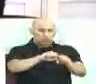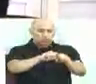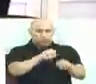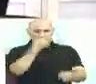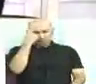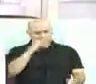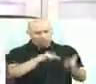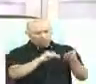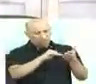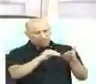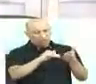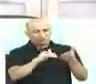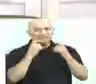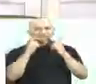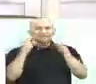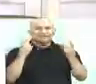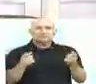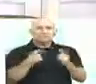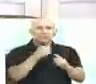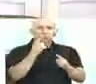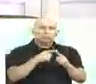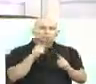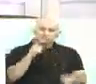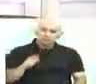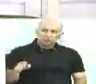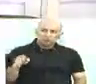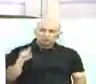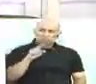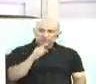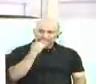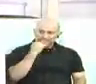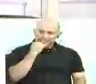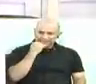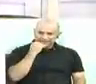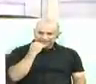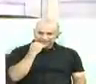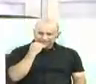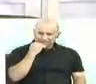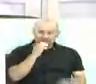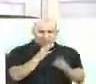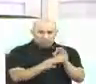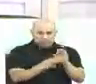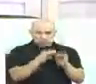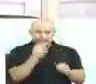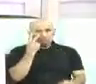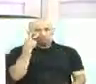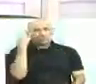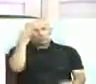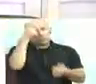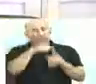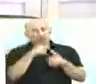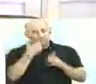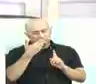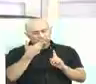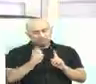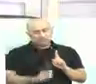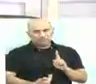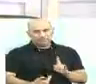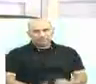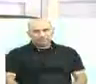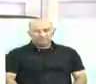the forgiveness of sins. And whenever you eat of this, simply remember me."